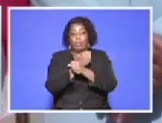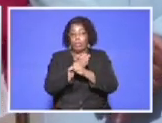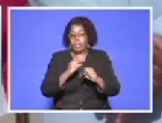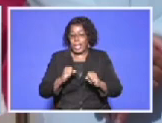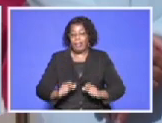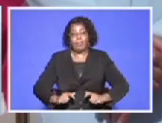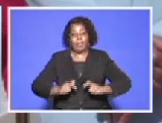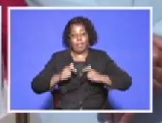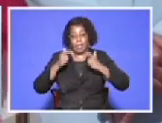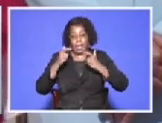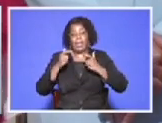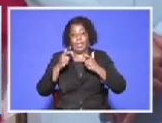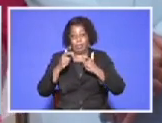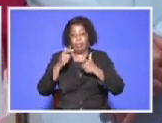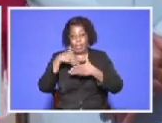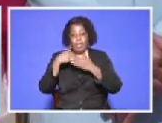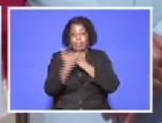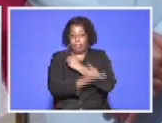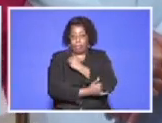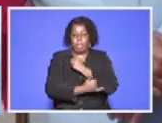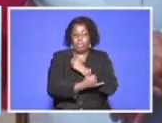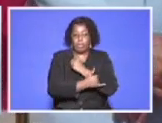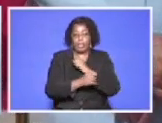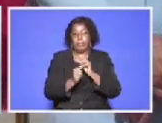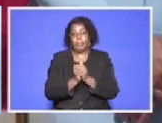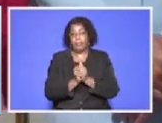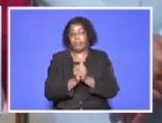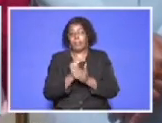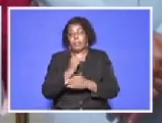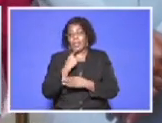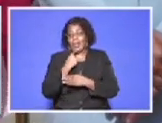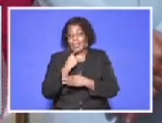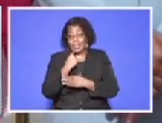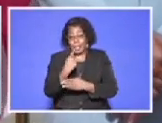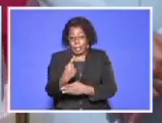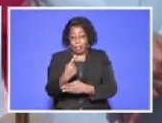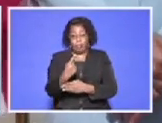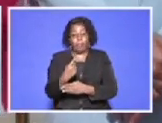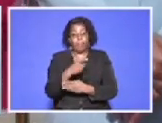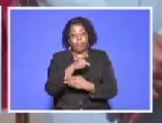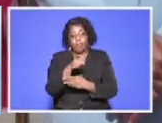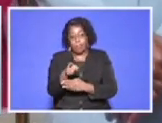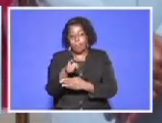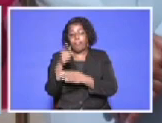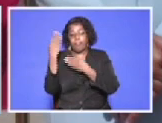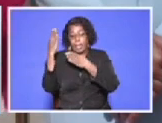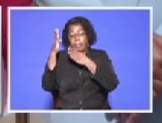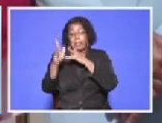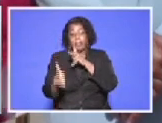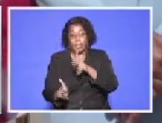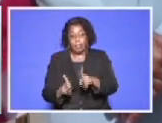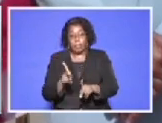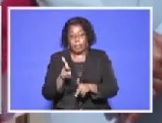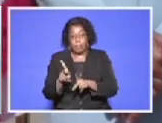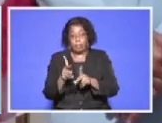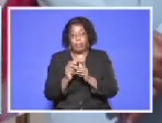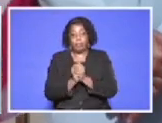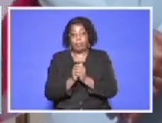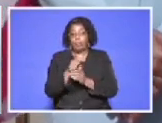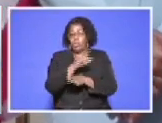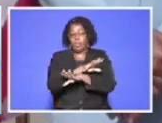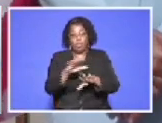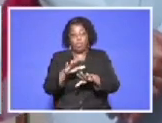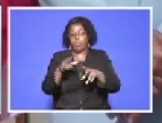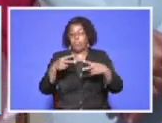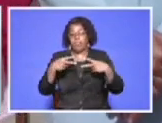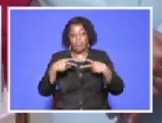lives in the country. I say to the Bahamian people, you do not